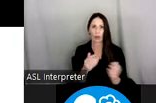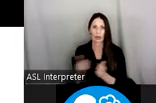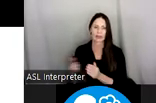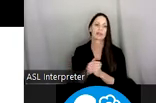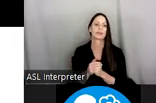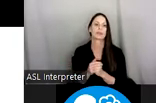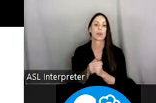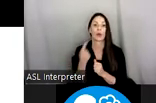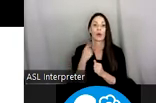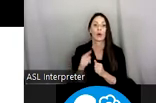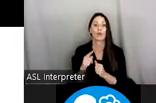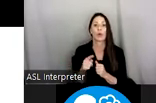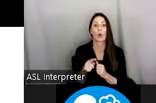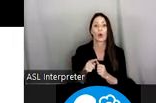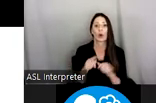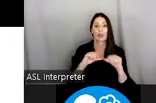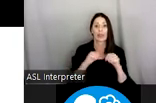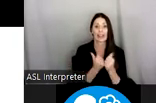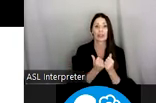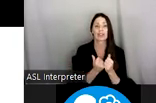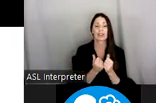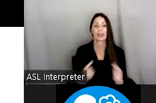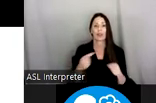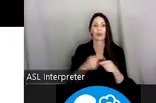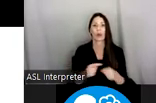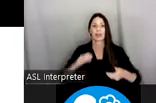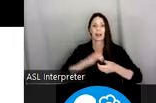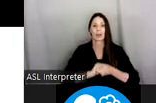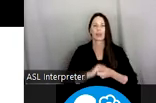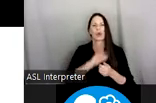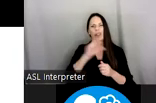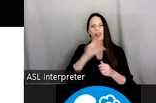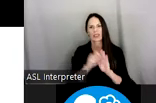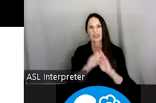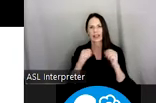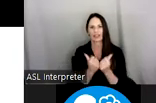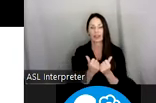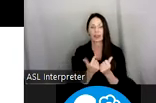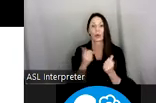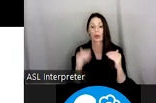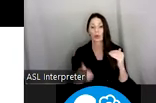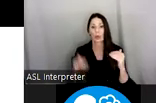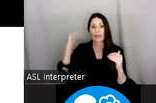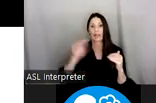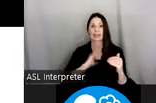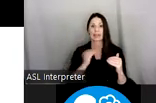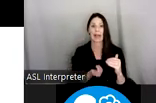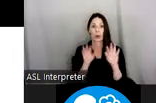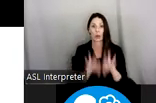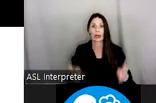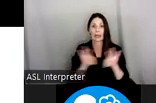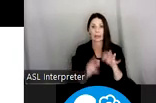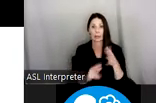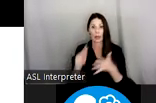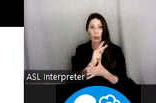cross-agency collaboration, so that's with other state agencies, we're looking at advancing our key priorities and establishing